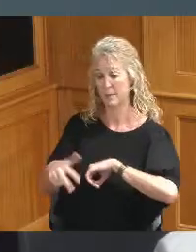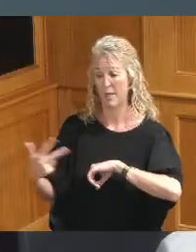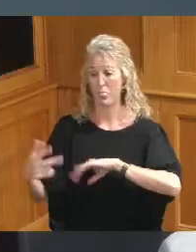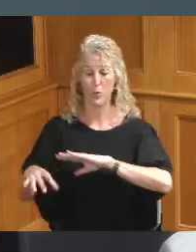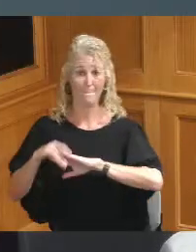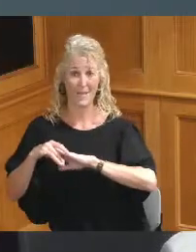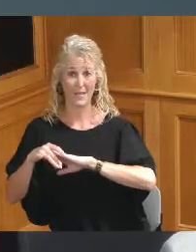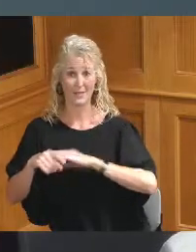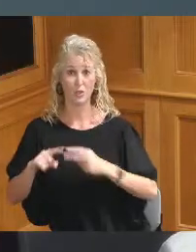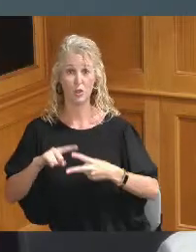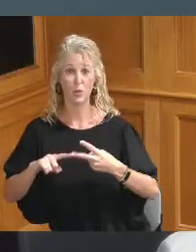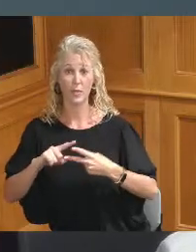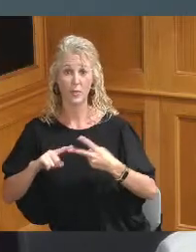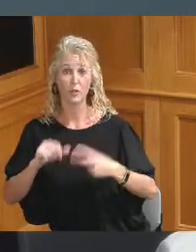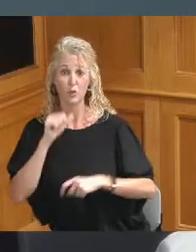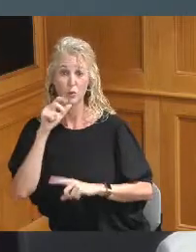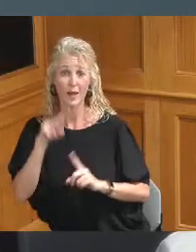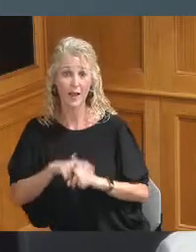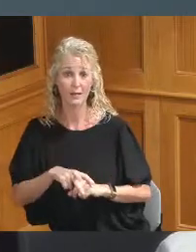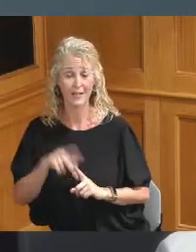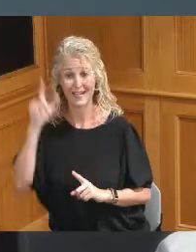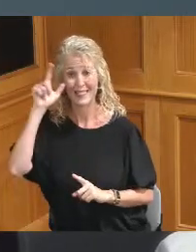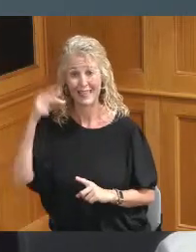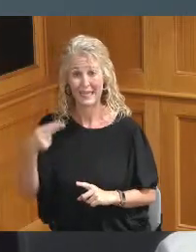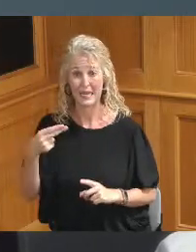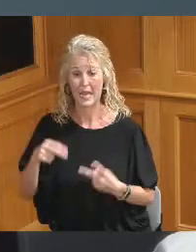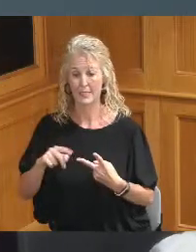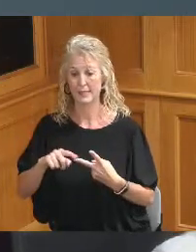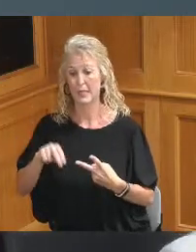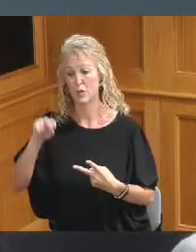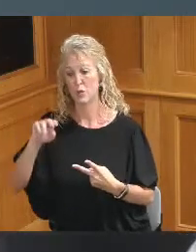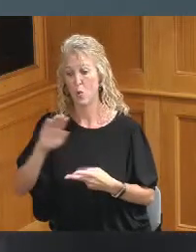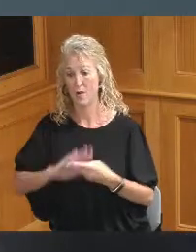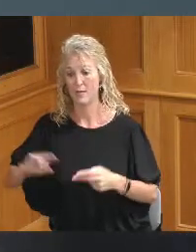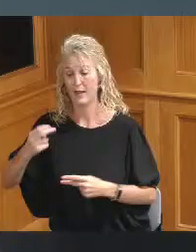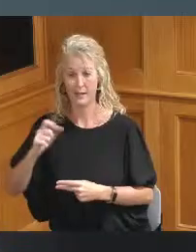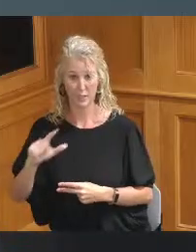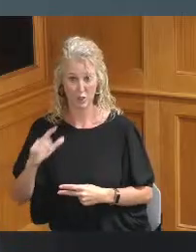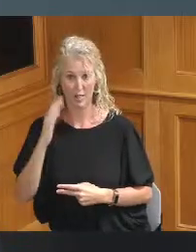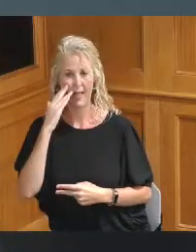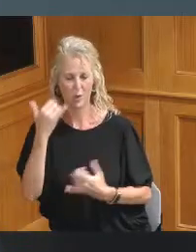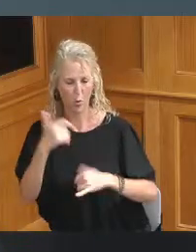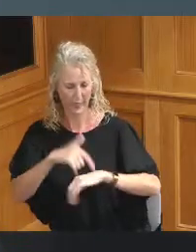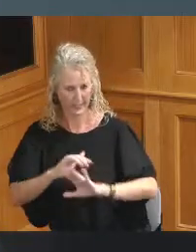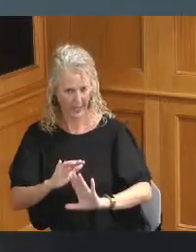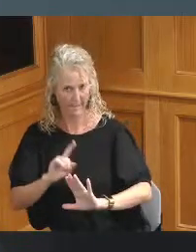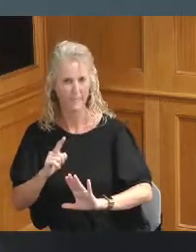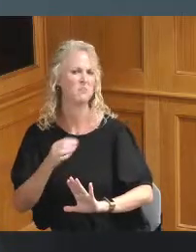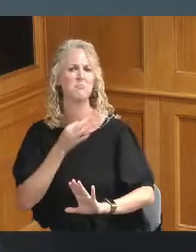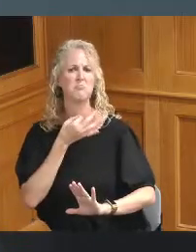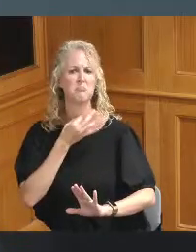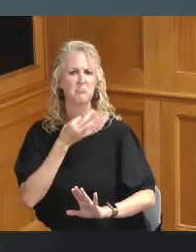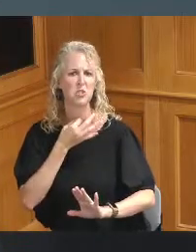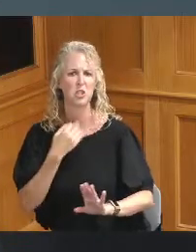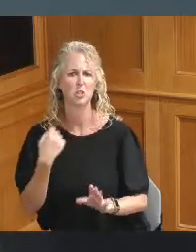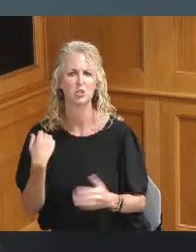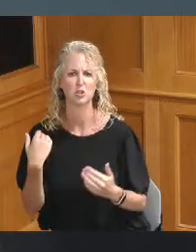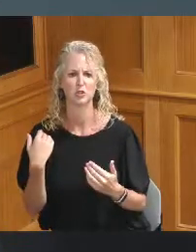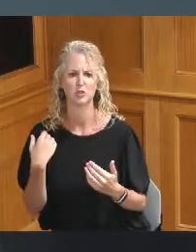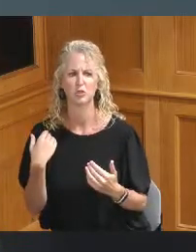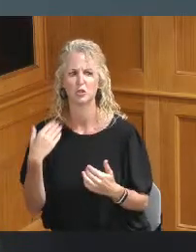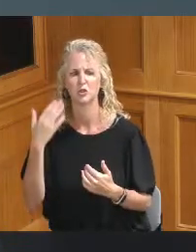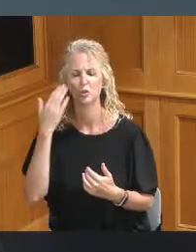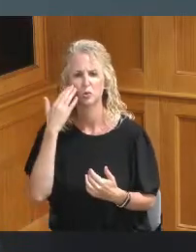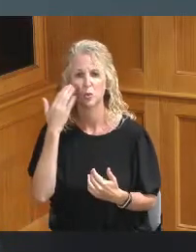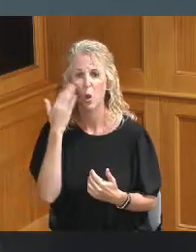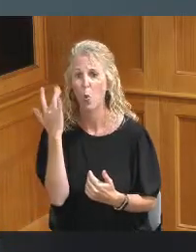So the ones that were not chosen, Lincoln Heights and North College Hill, this time anyway. So do you have like a graph or something about